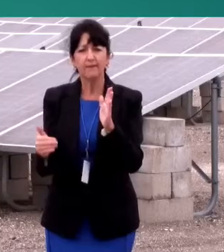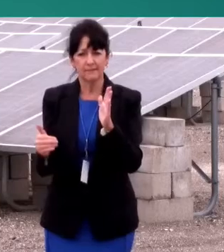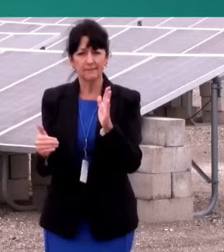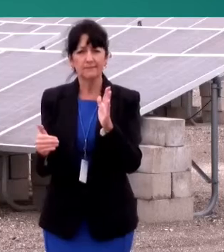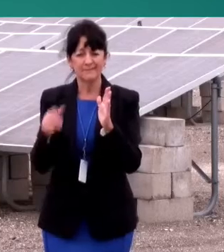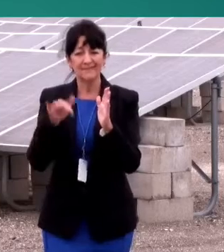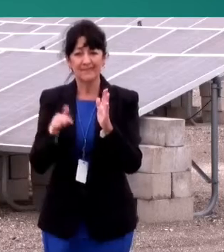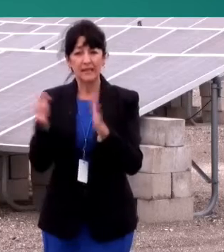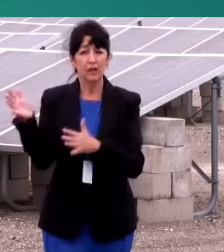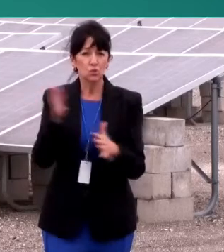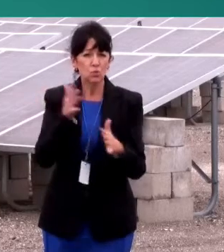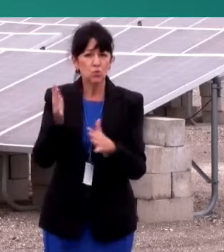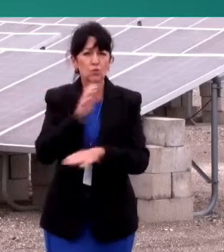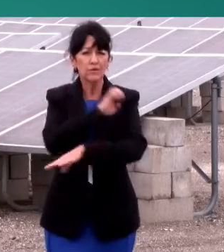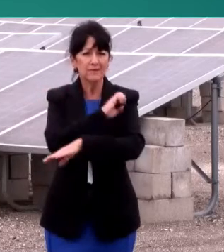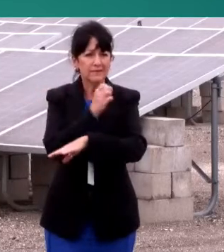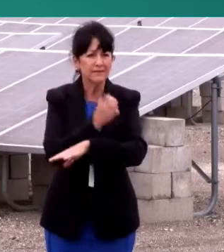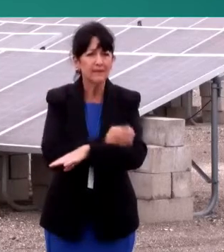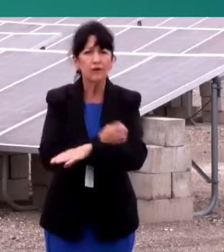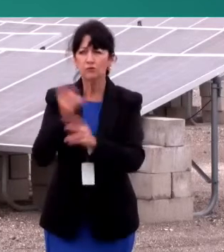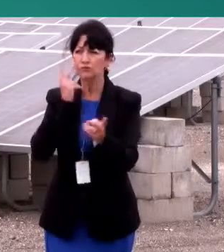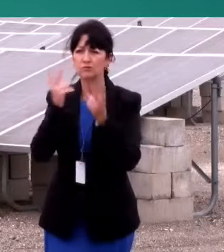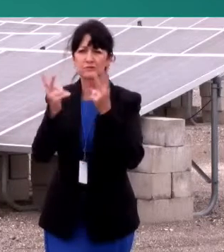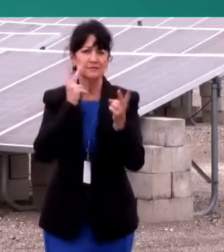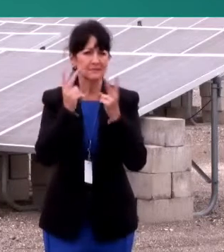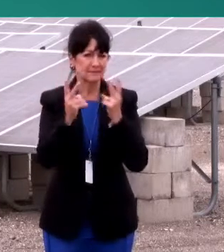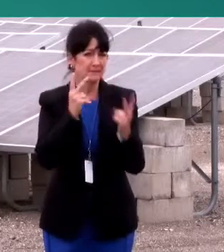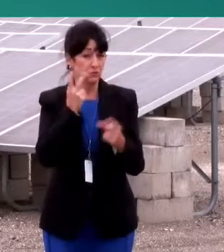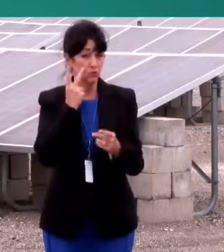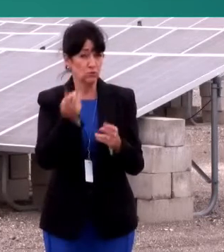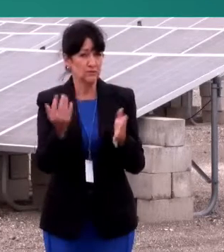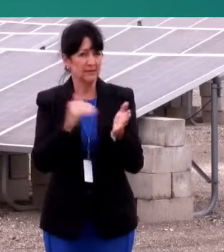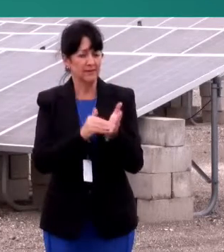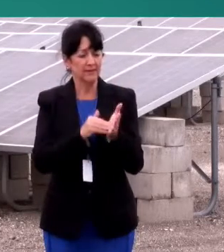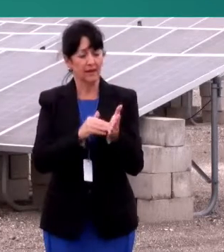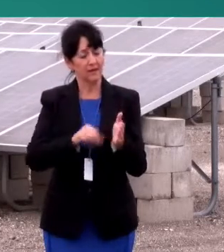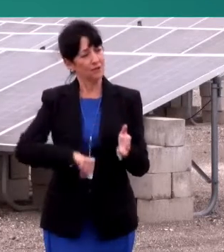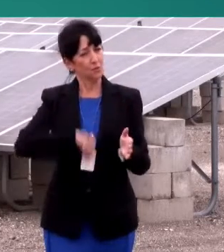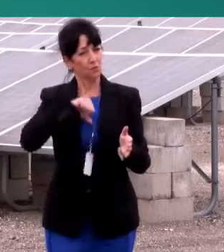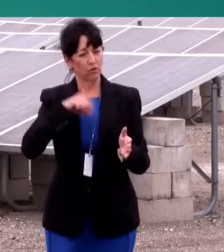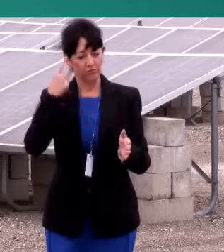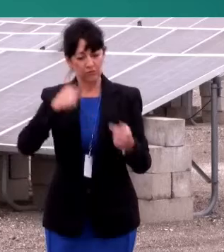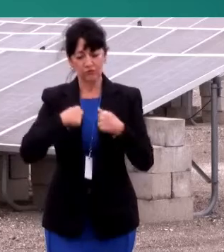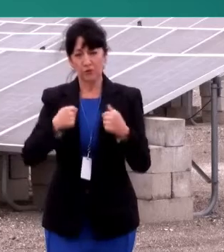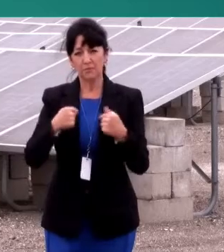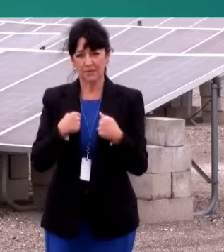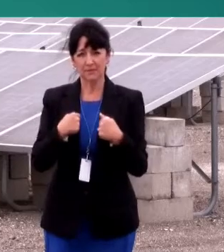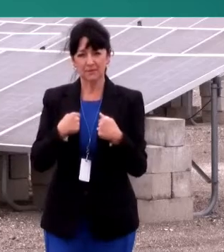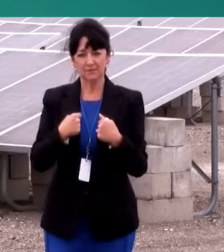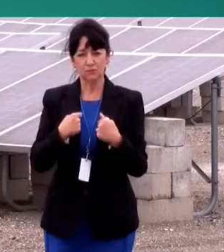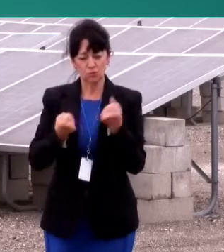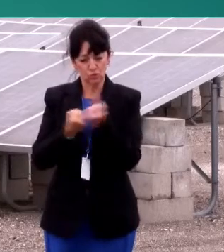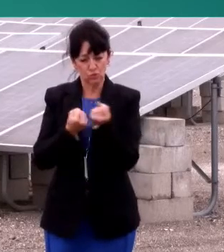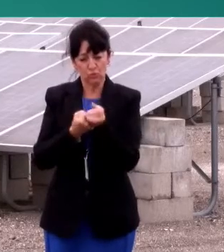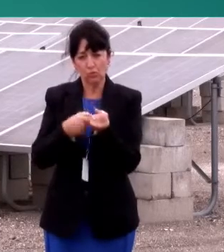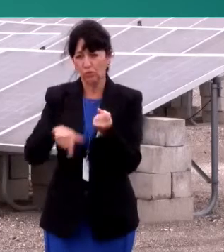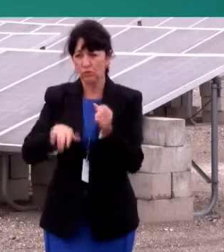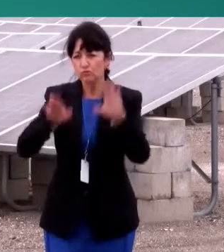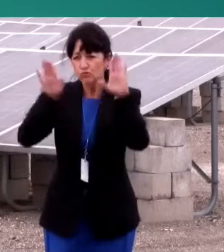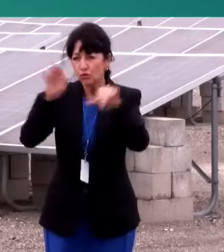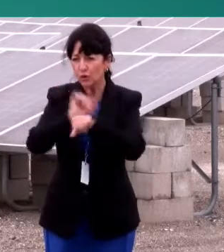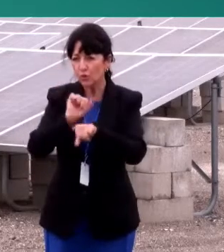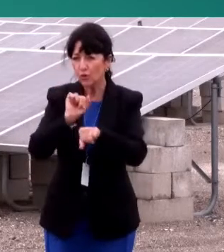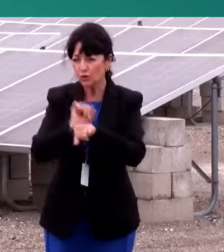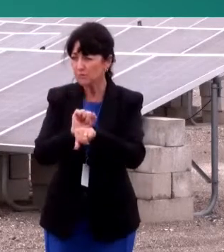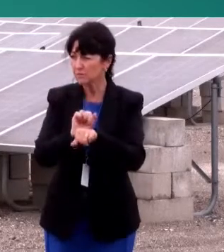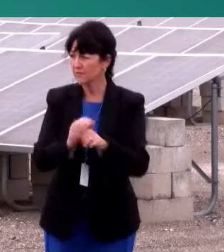wind energy installations at the same time. So again, it's a privilege for me to finish this great work. And with that, we're also going to